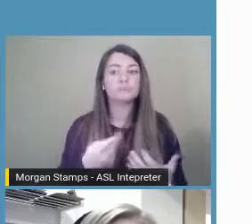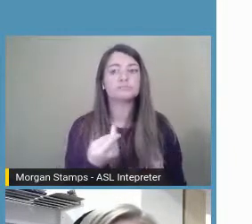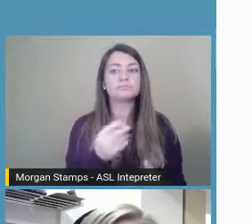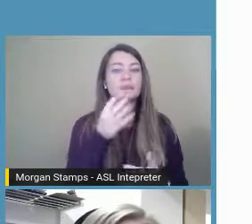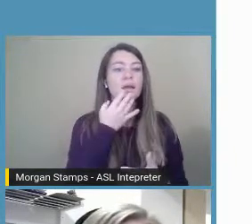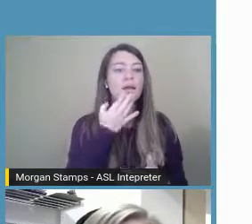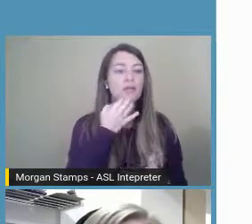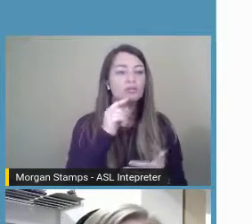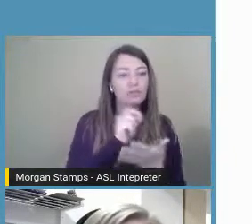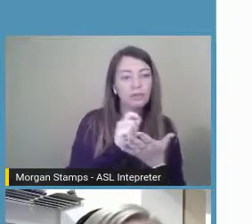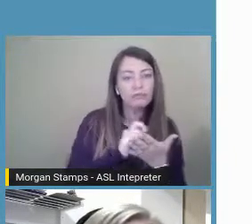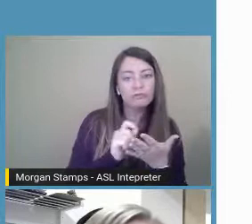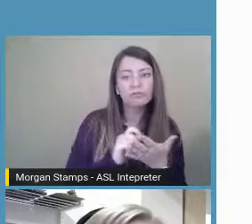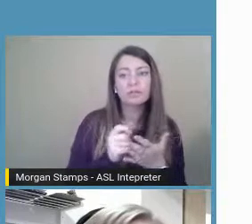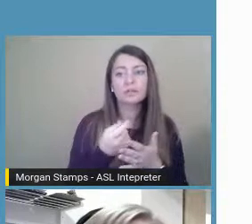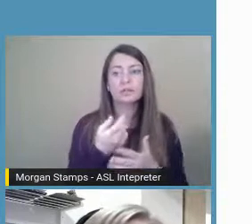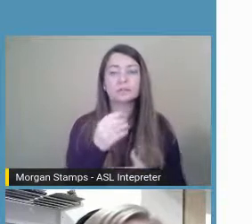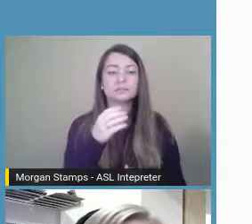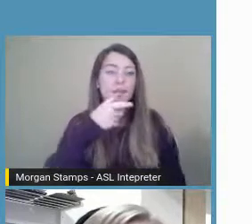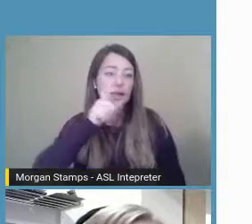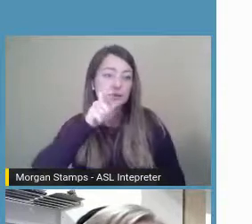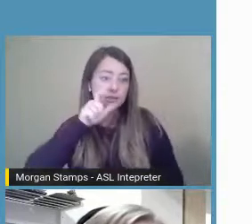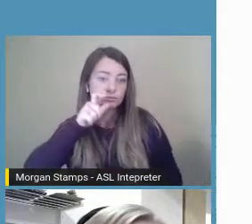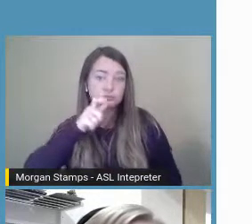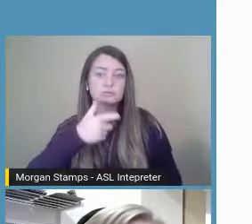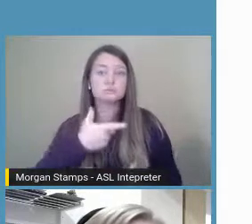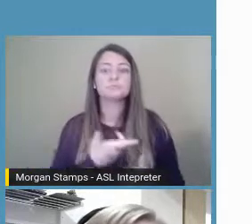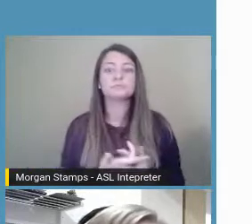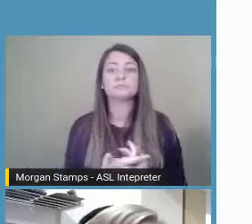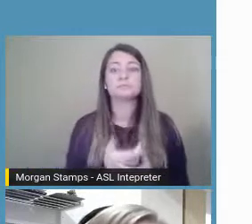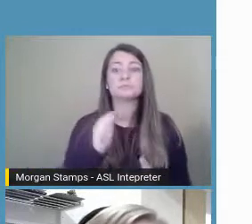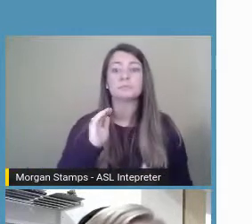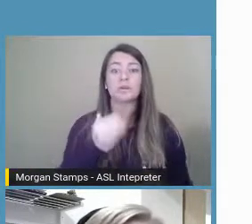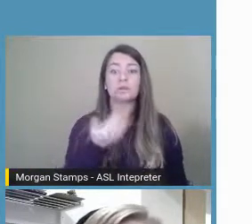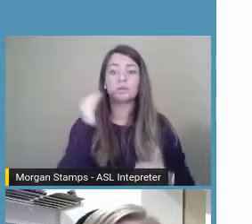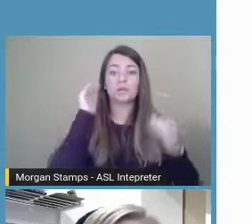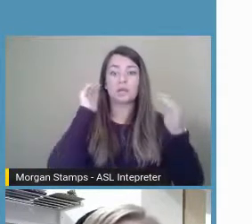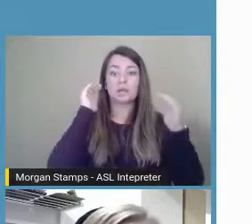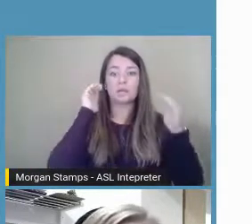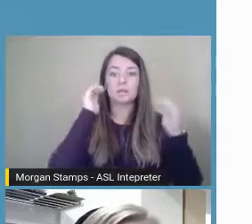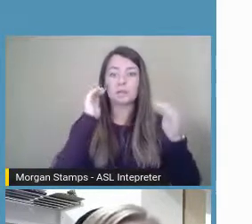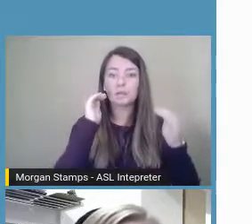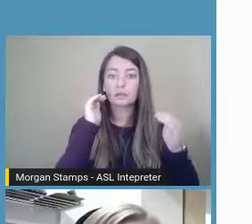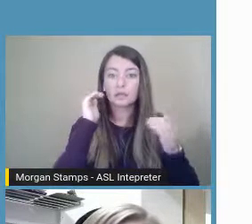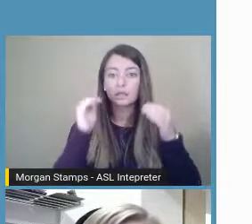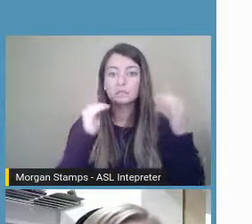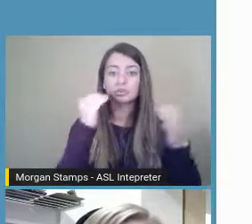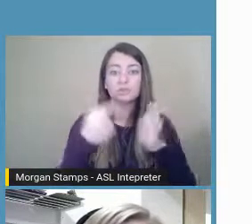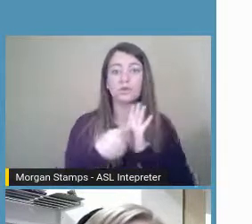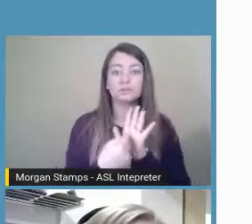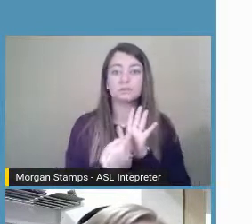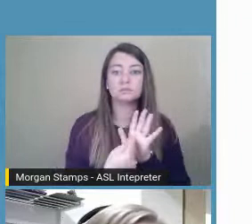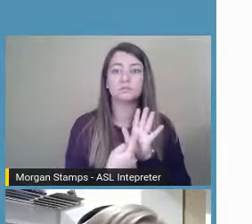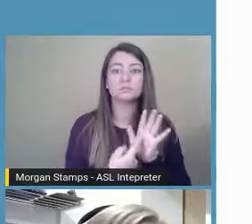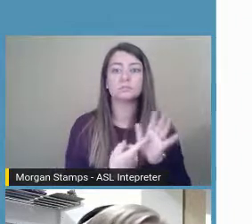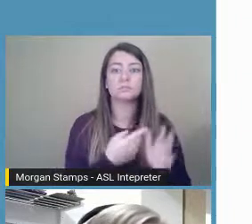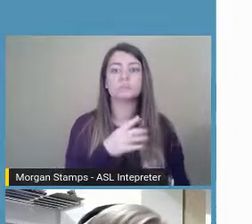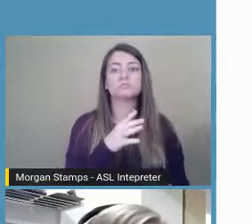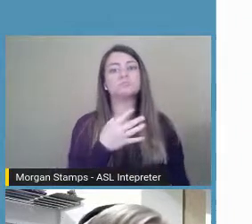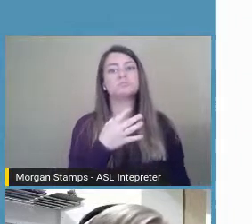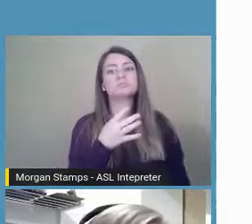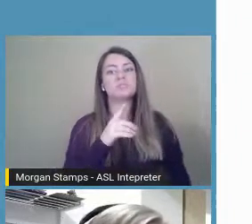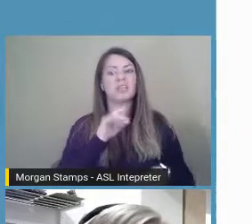artist, who's based in California, for about 20 minutes about how animals played a pivotal role in her work. To